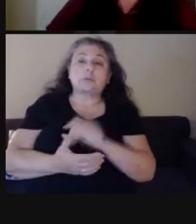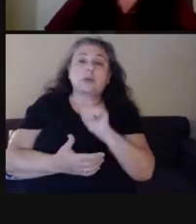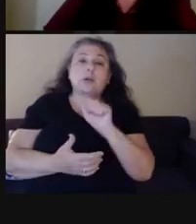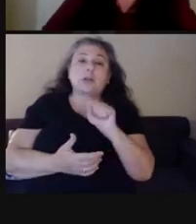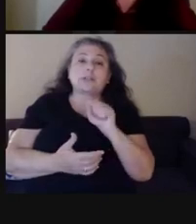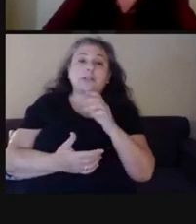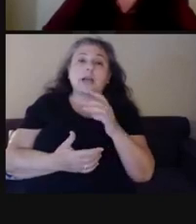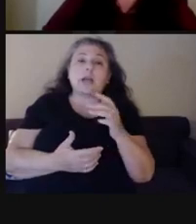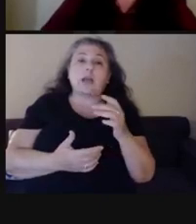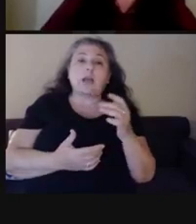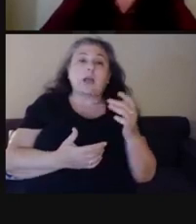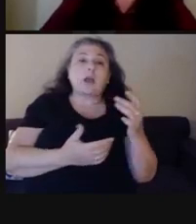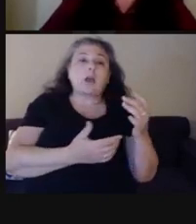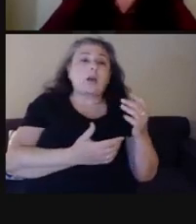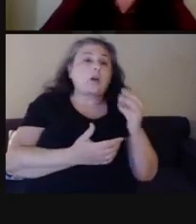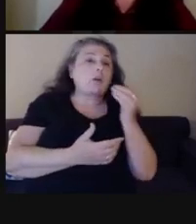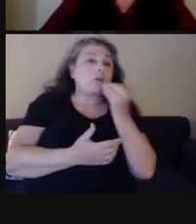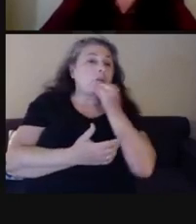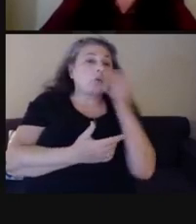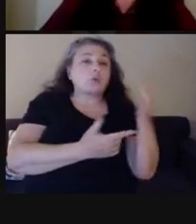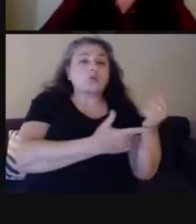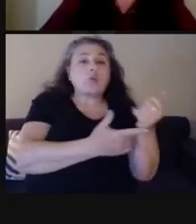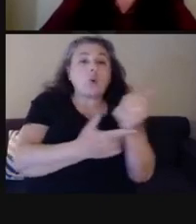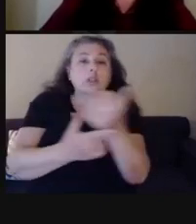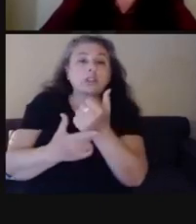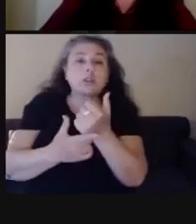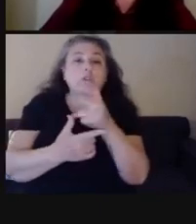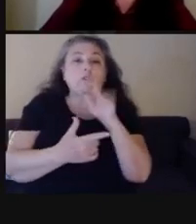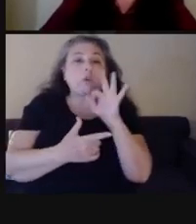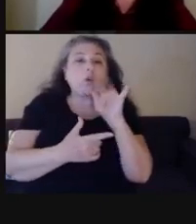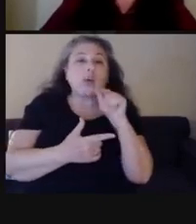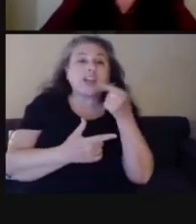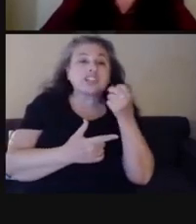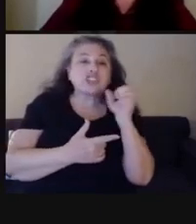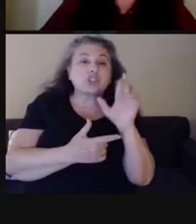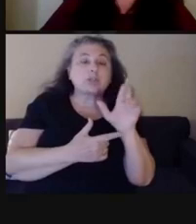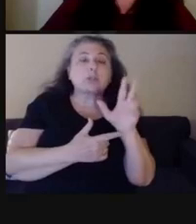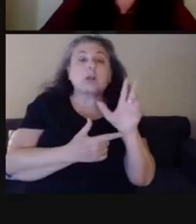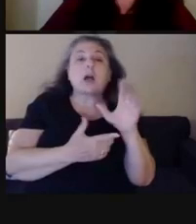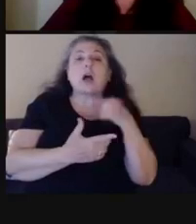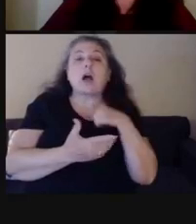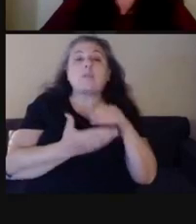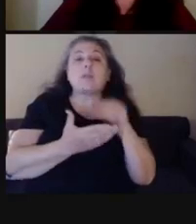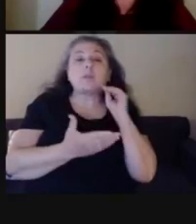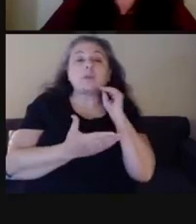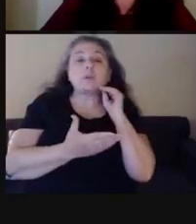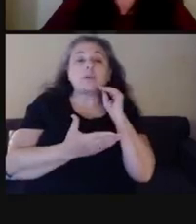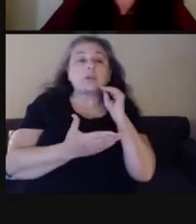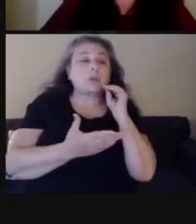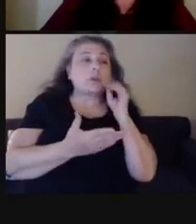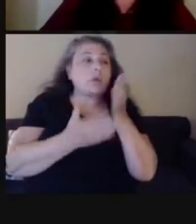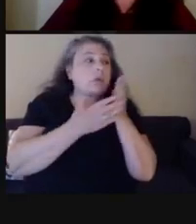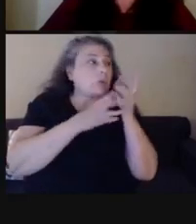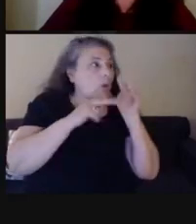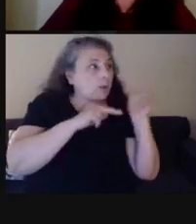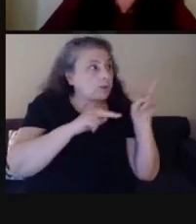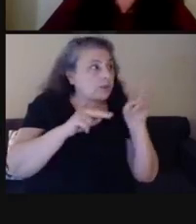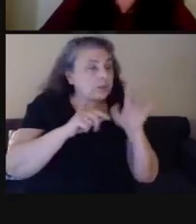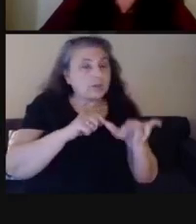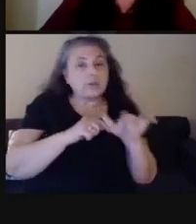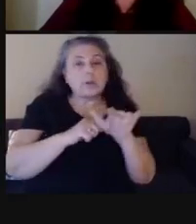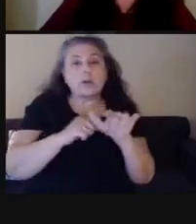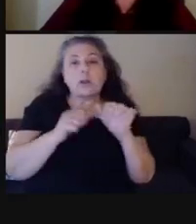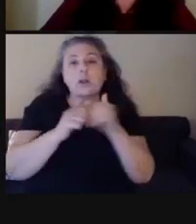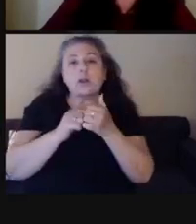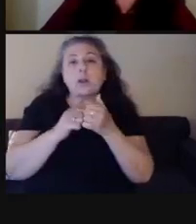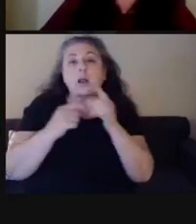forager, I've learned through observation of the land how